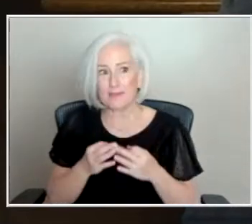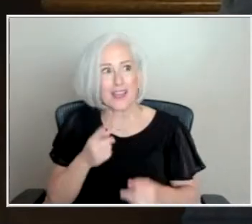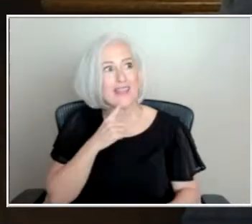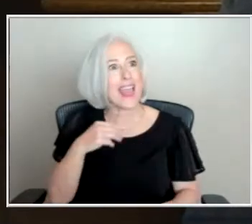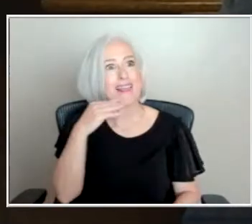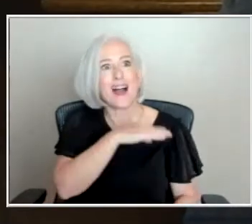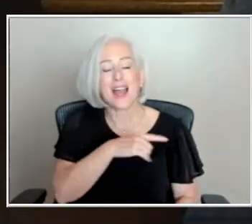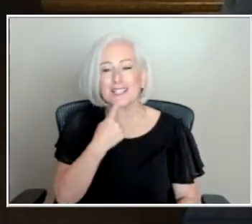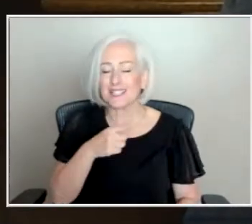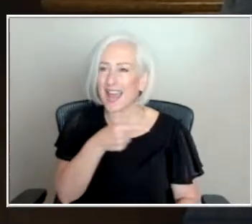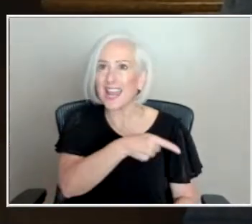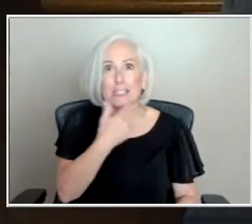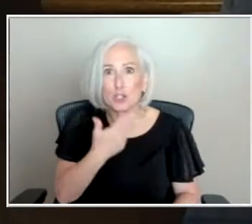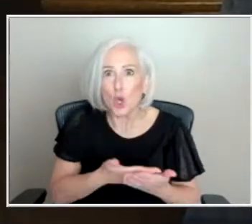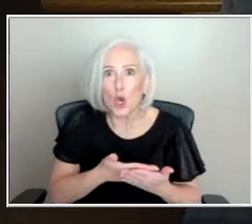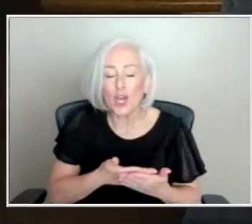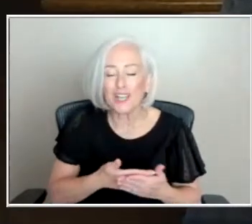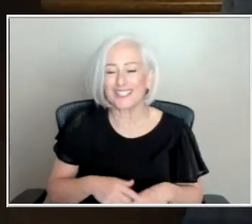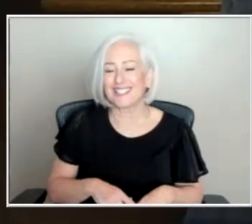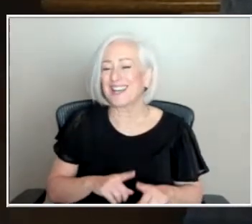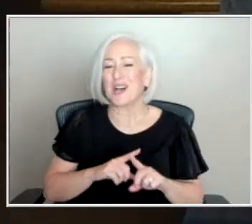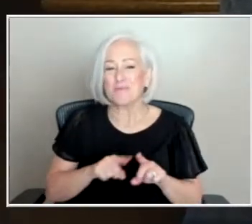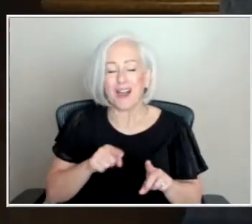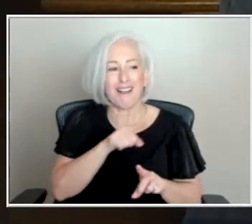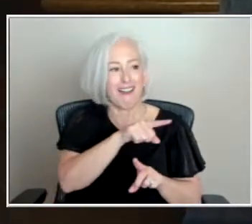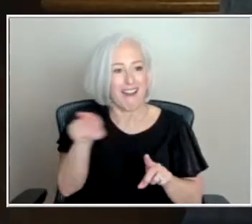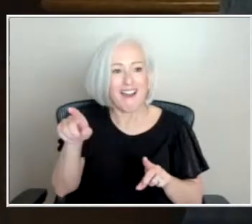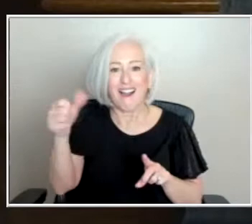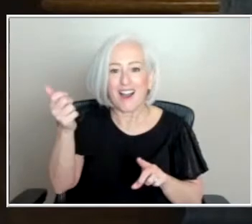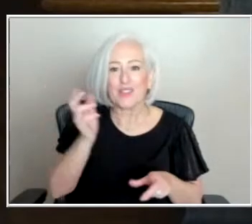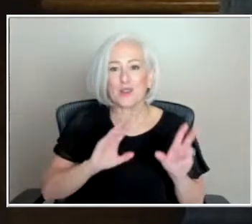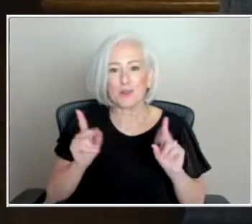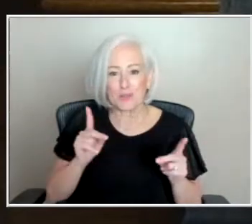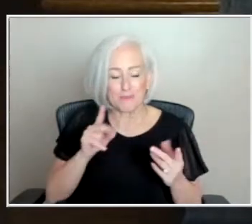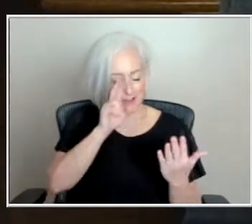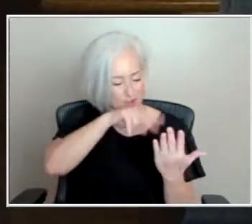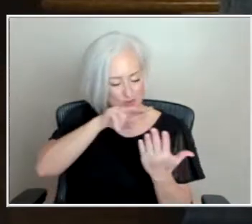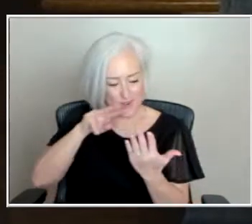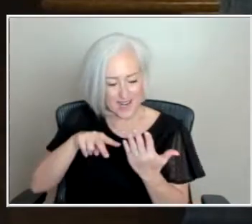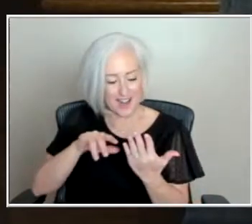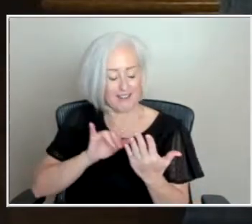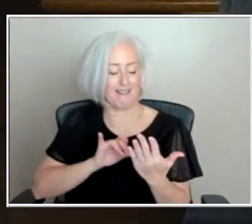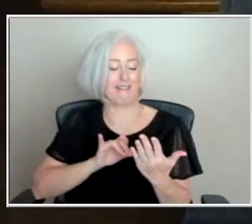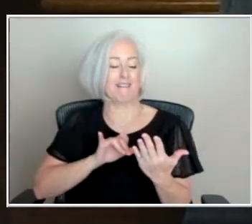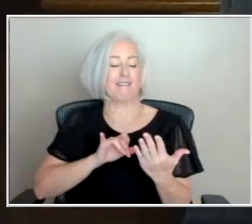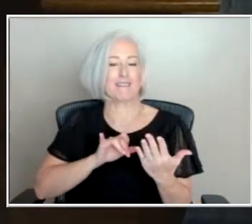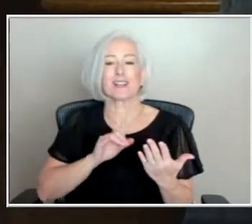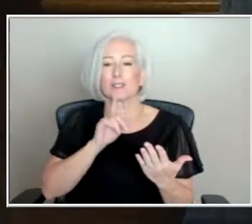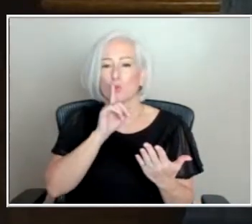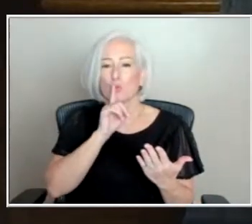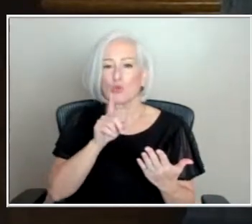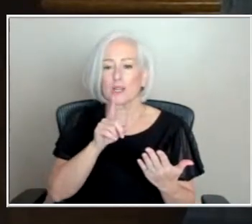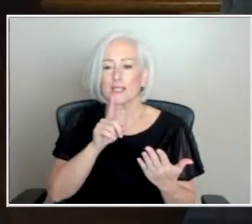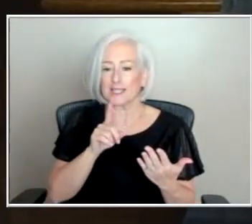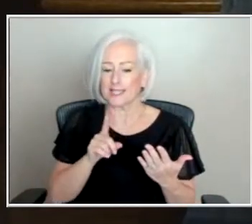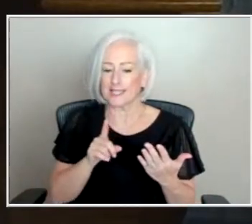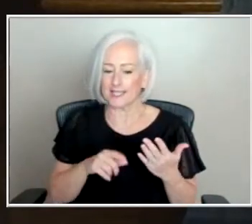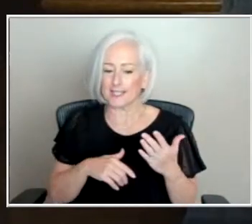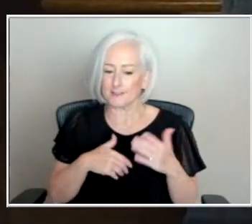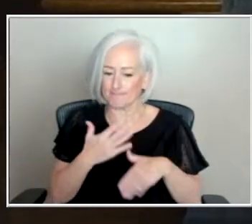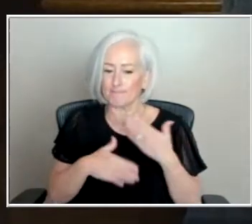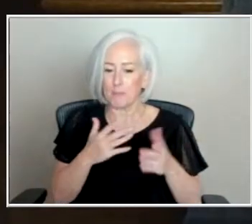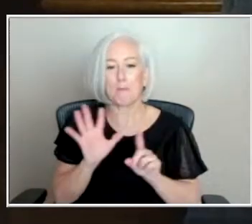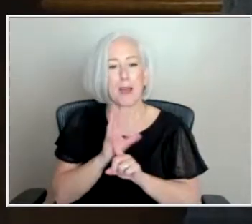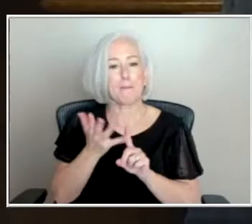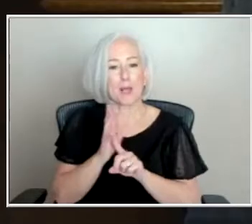some professional reviewers getting their information out, it's really gaining traction all over the United